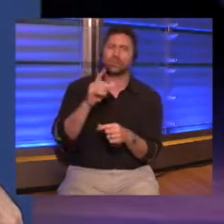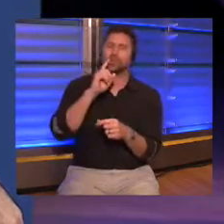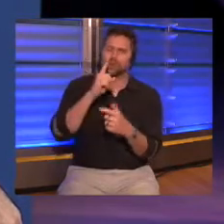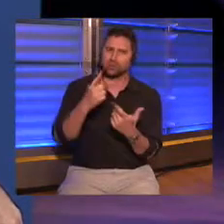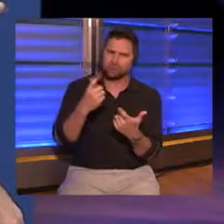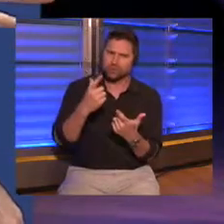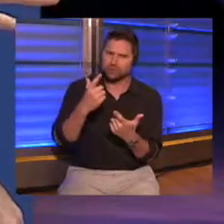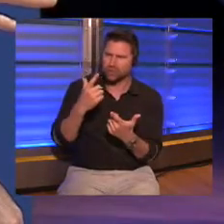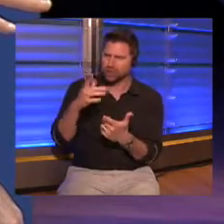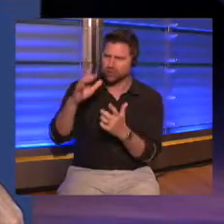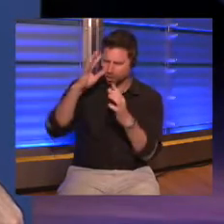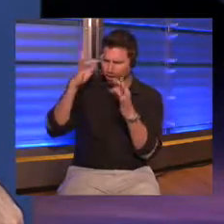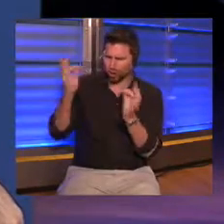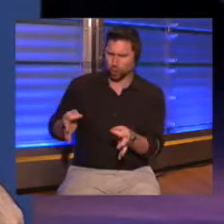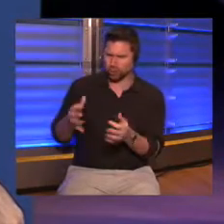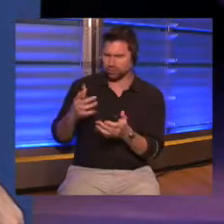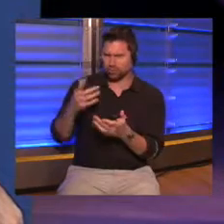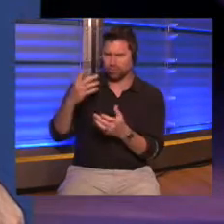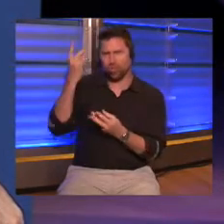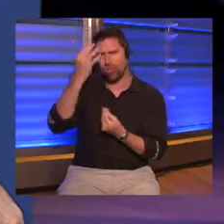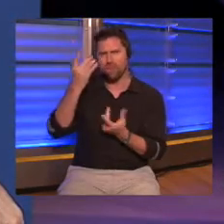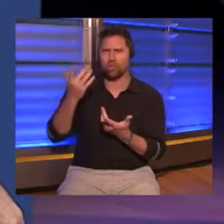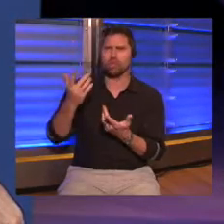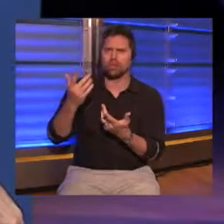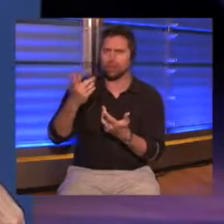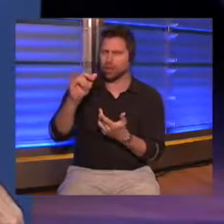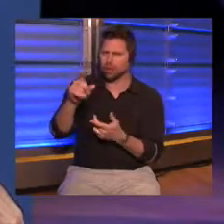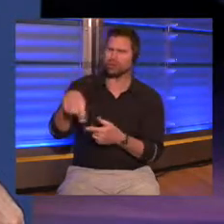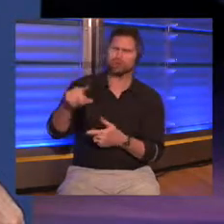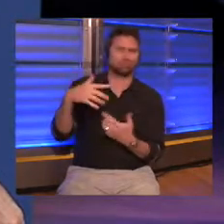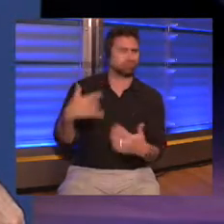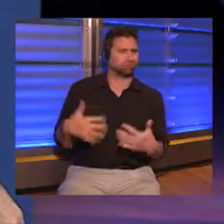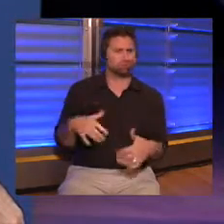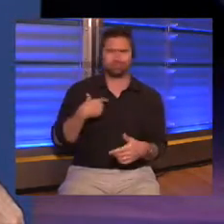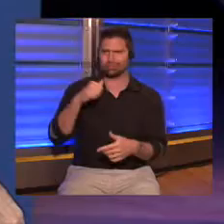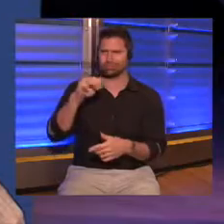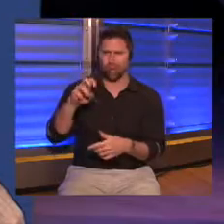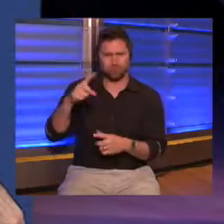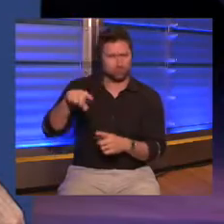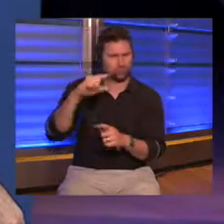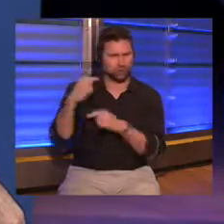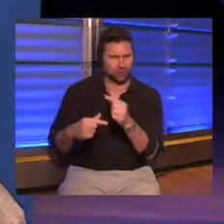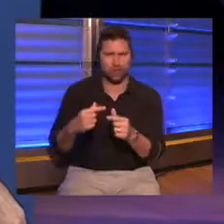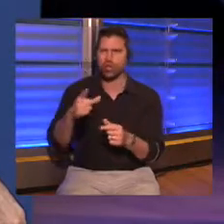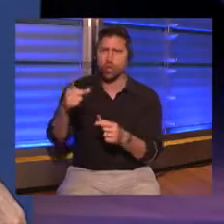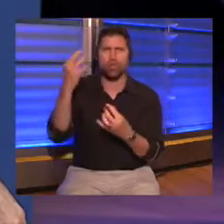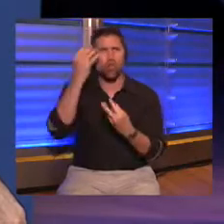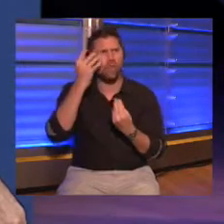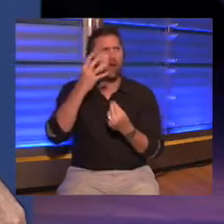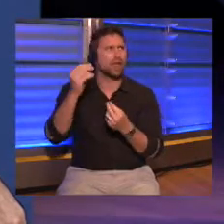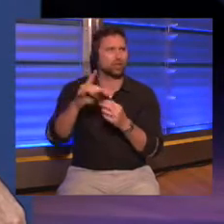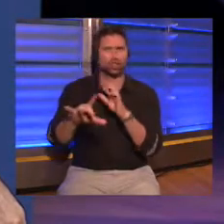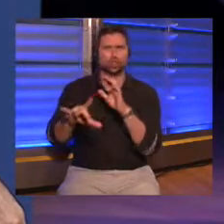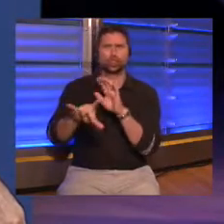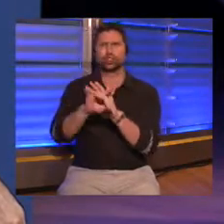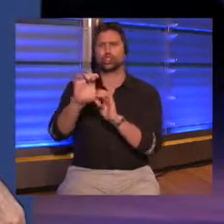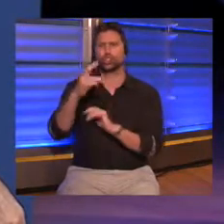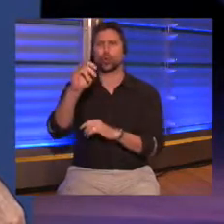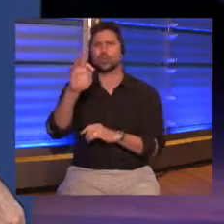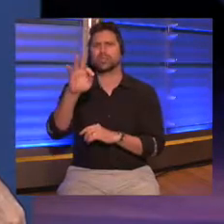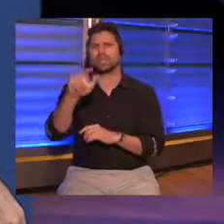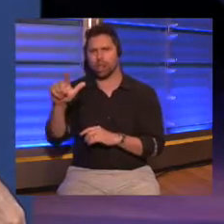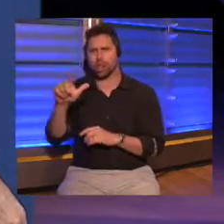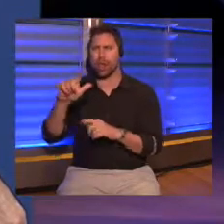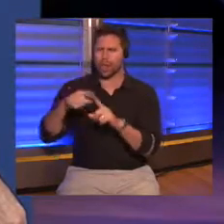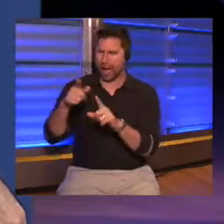and thoughtful. And you guys are. Like, I'm in awe of this generation. Like, being thoughtful and choiceful about, you guys are so thoughtful and choiceful about how you spend